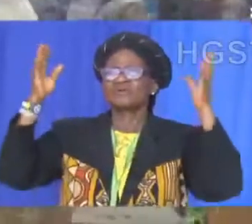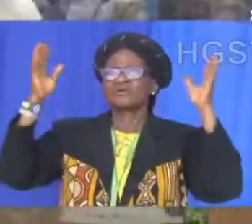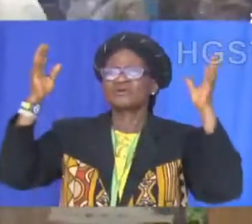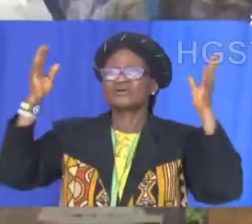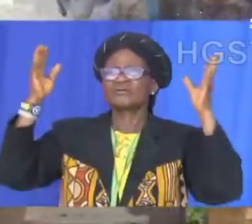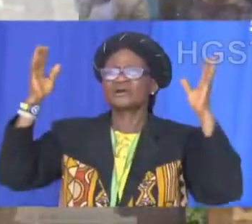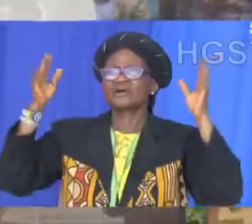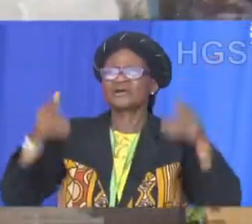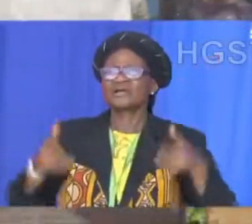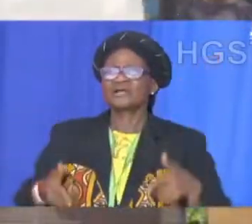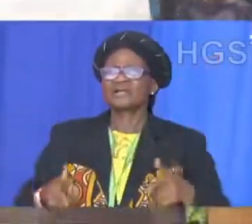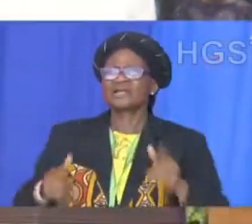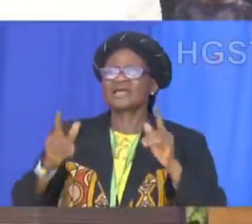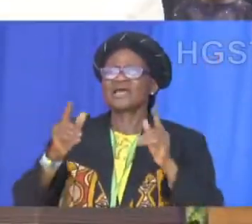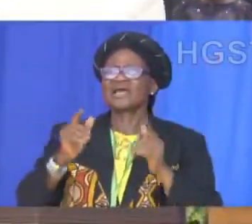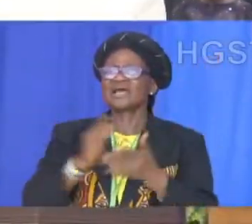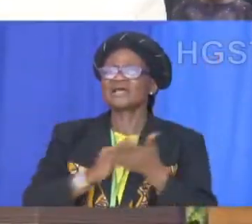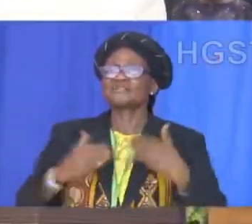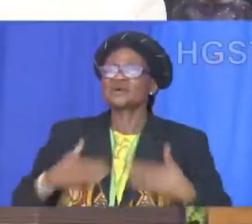And let somebody shout hallelujah.